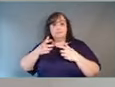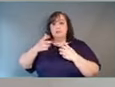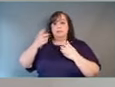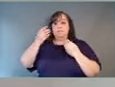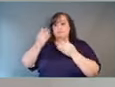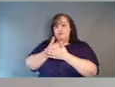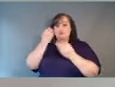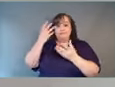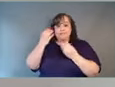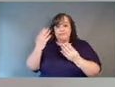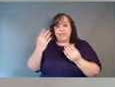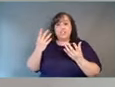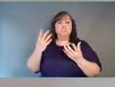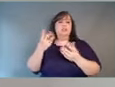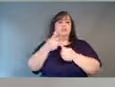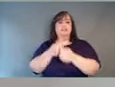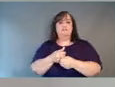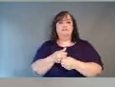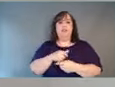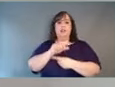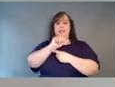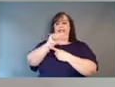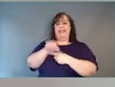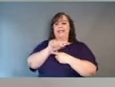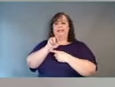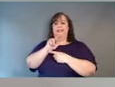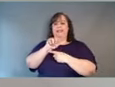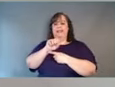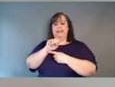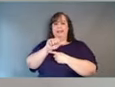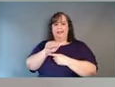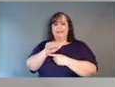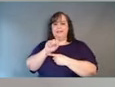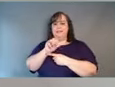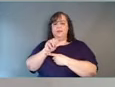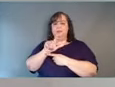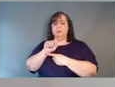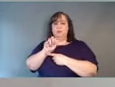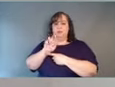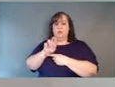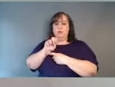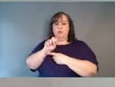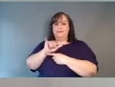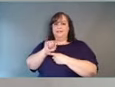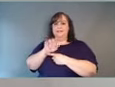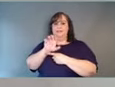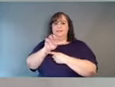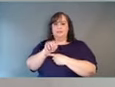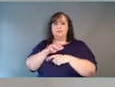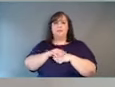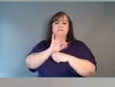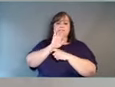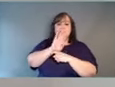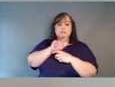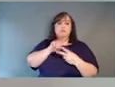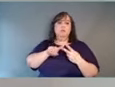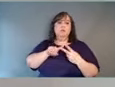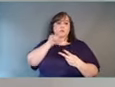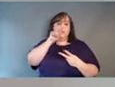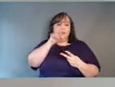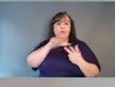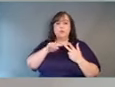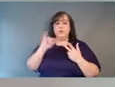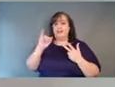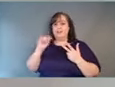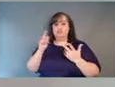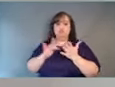Instagram. To learn more about NASA's planetary defense efforts, follow Asteroid Watch on Twitter. And to learn more